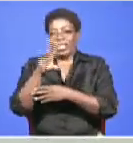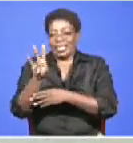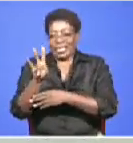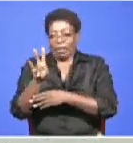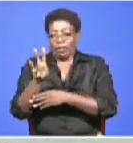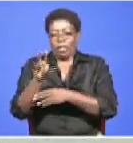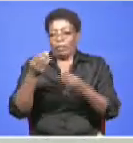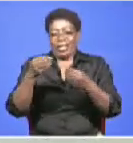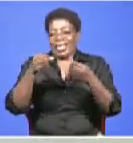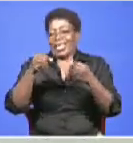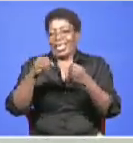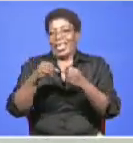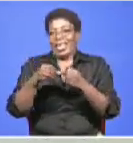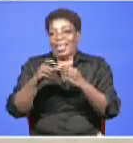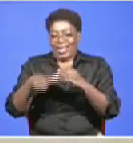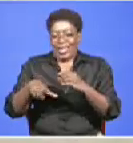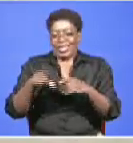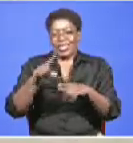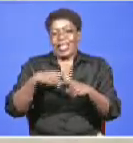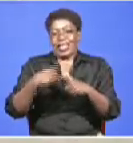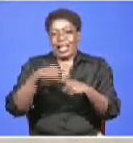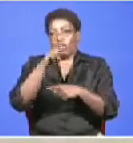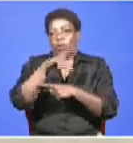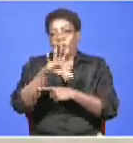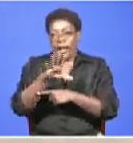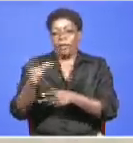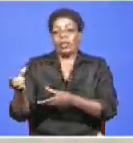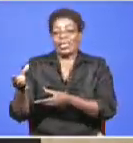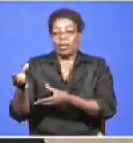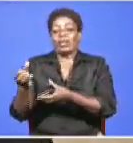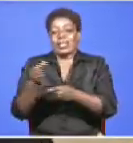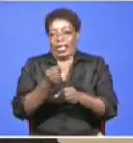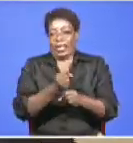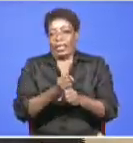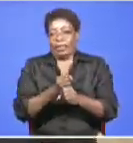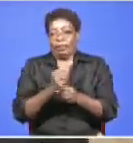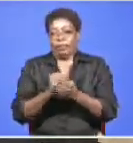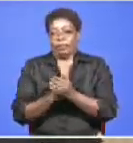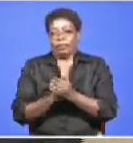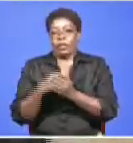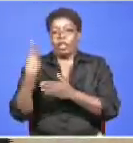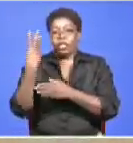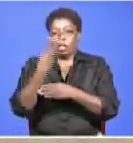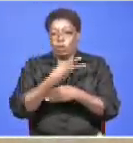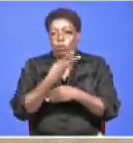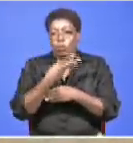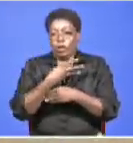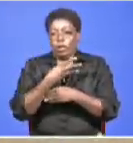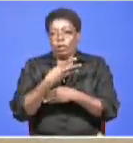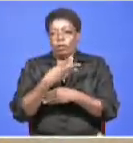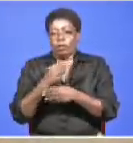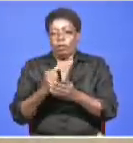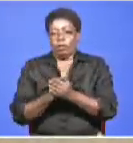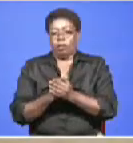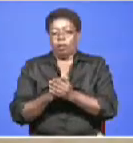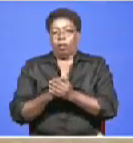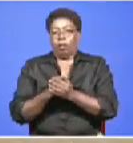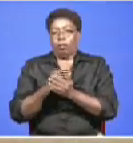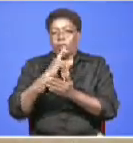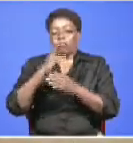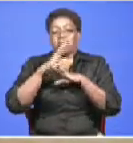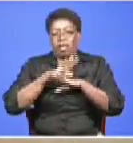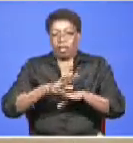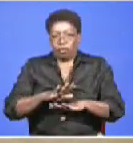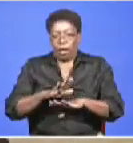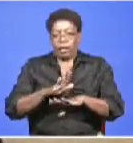not less than 25 samples were taken. We were sufficiently satisfied,